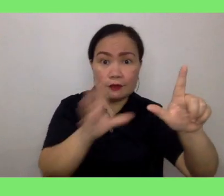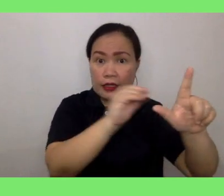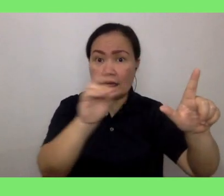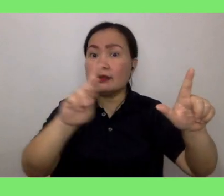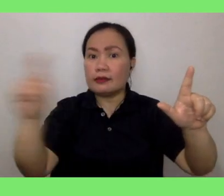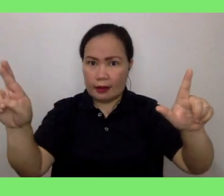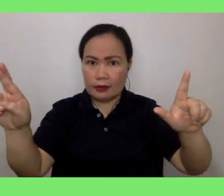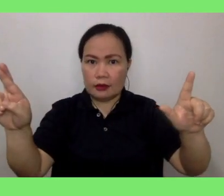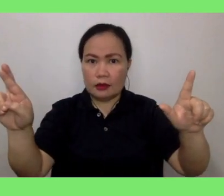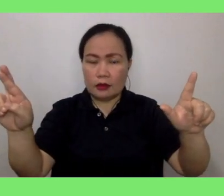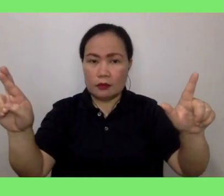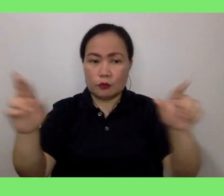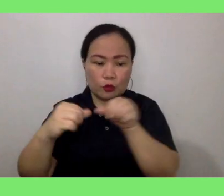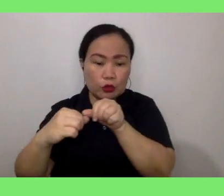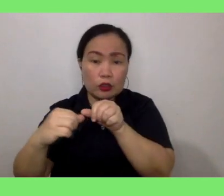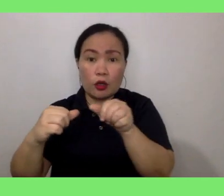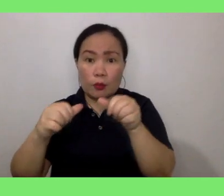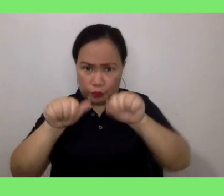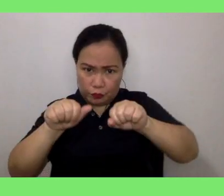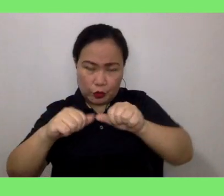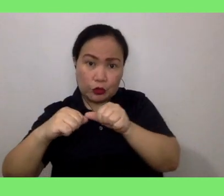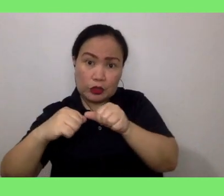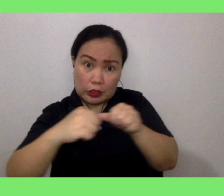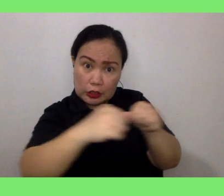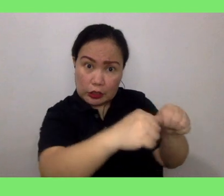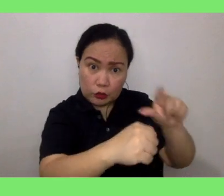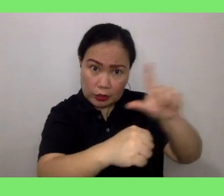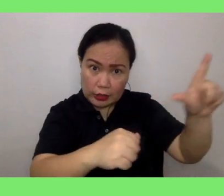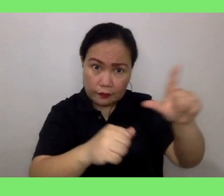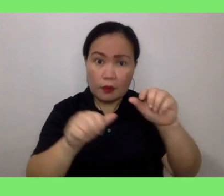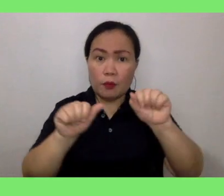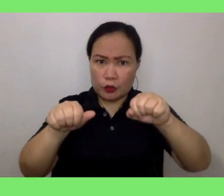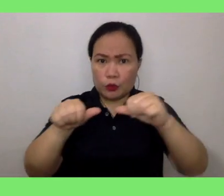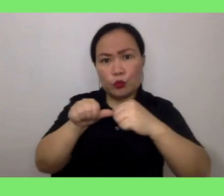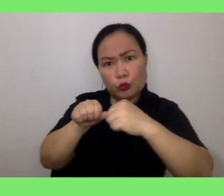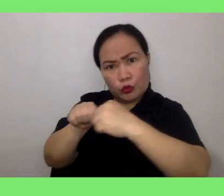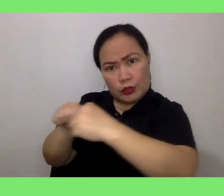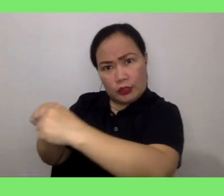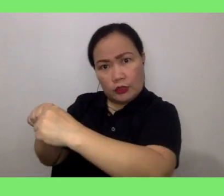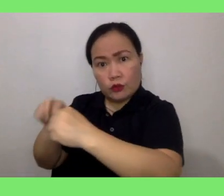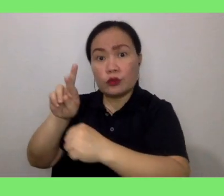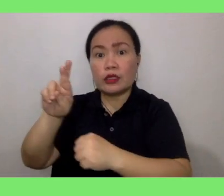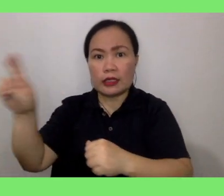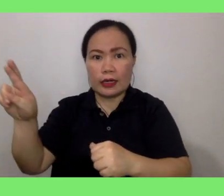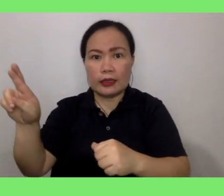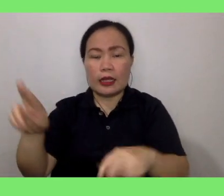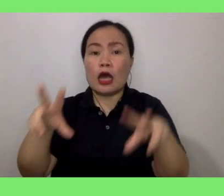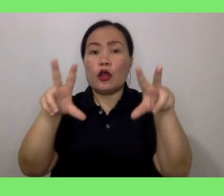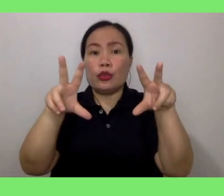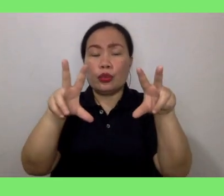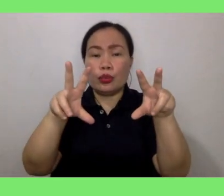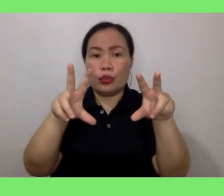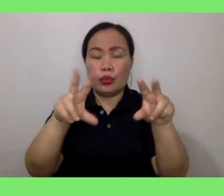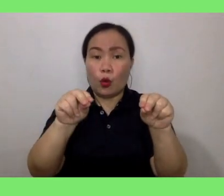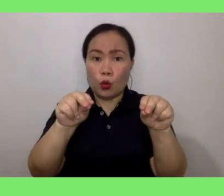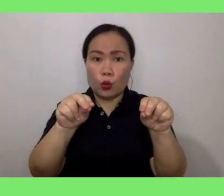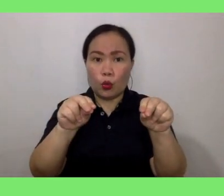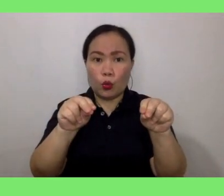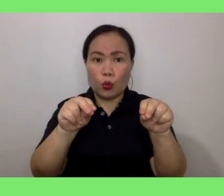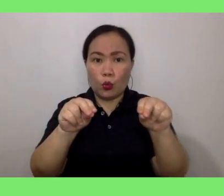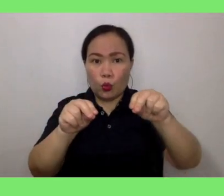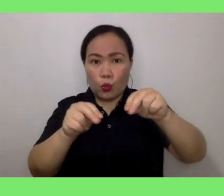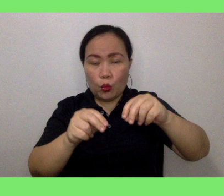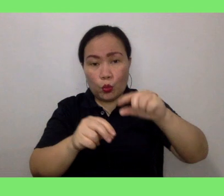extends infinitely in both directions. Okay. And remember, it has no